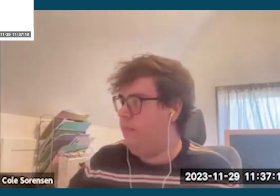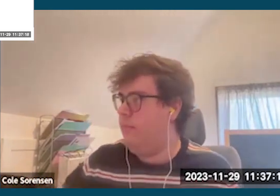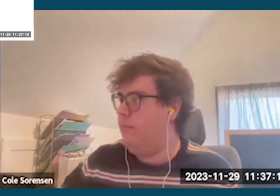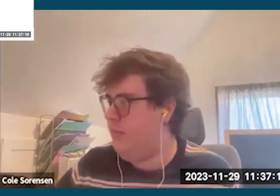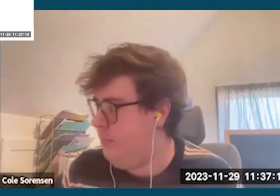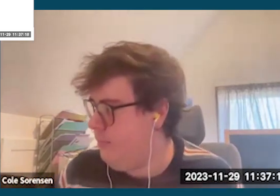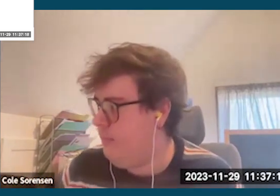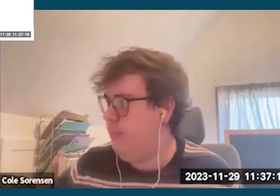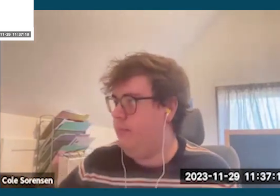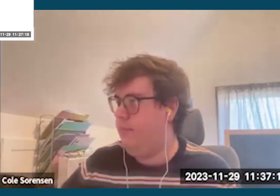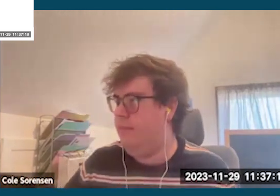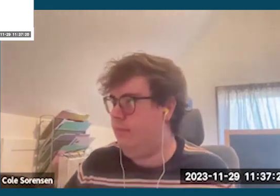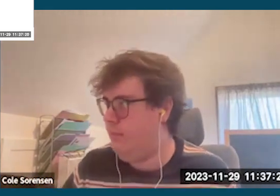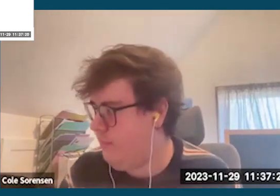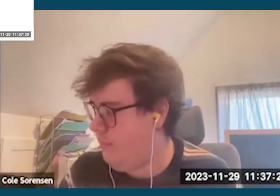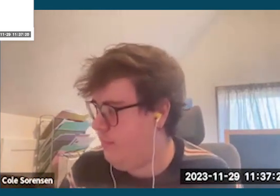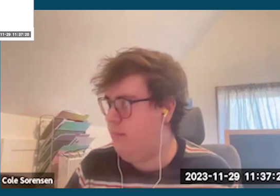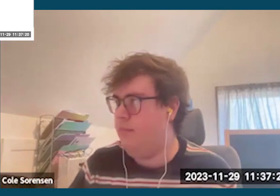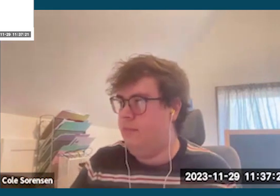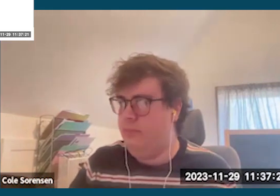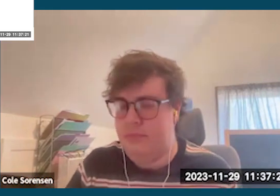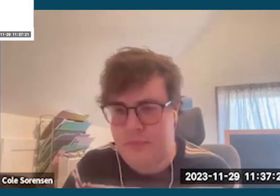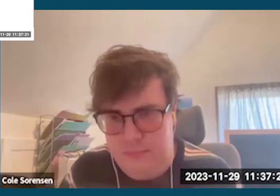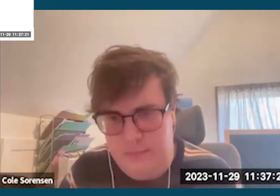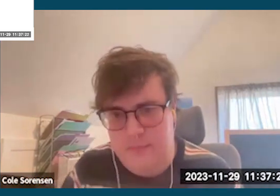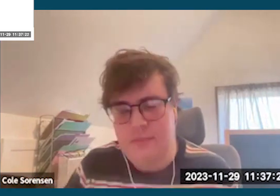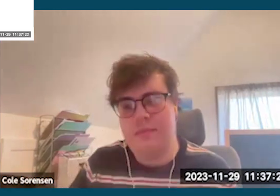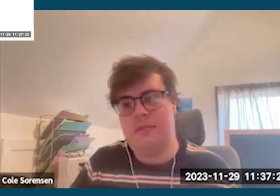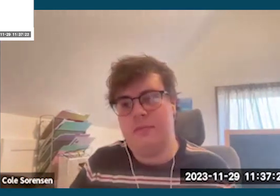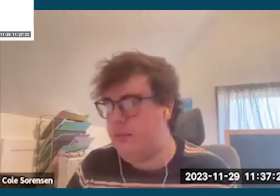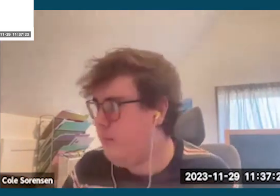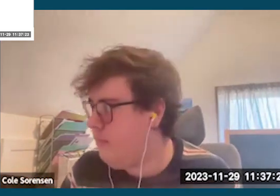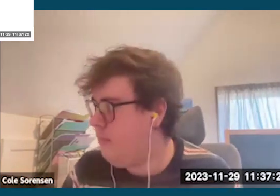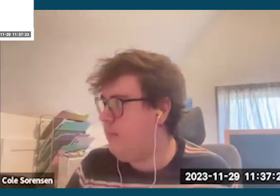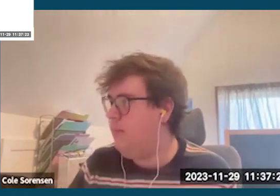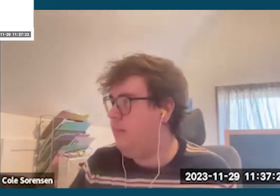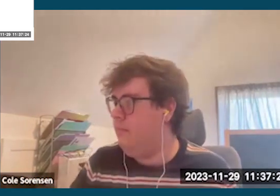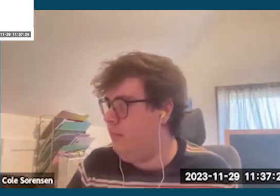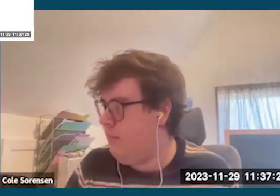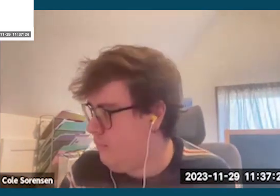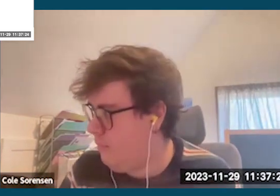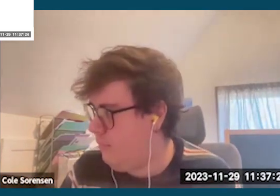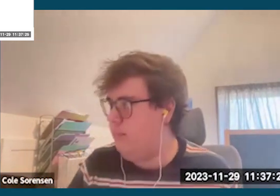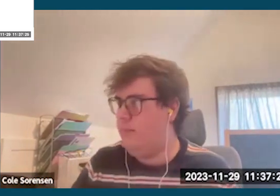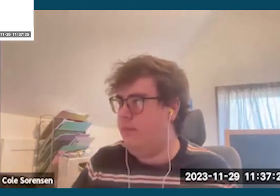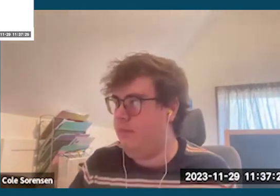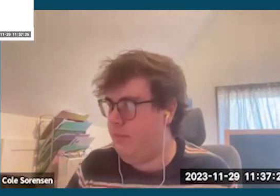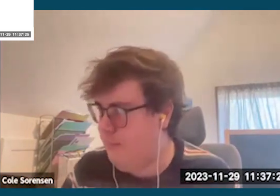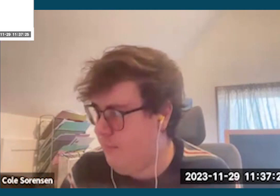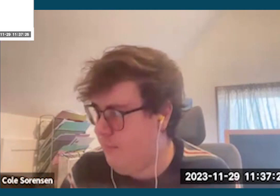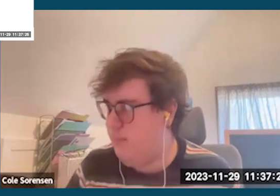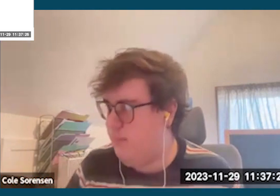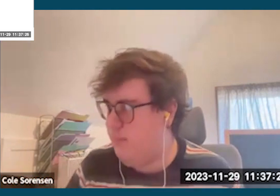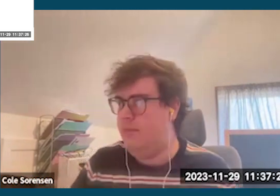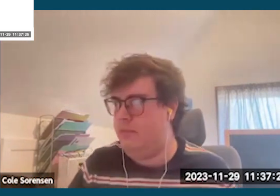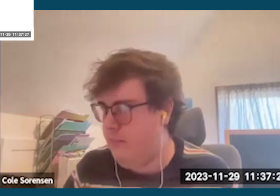while I'm sitting right there, and they will read out what I type, or I'll use a relay service where I get connected through an operator and have a